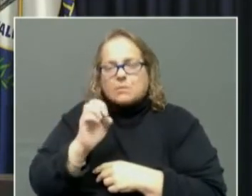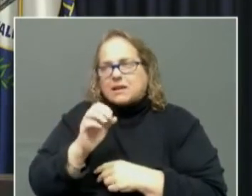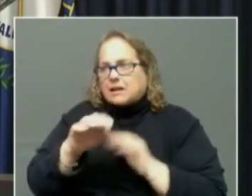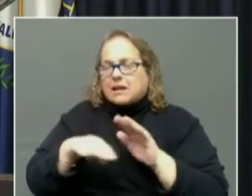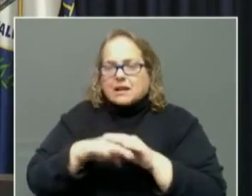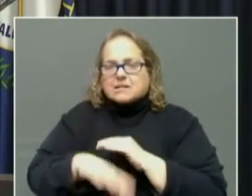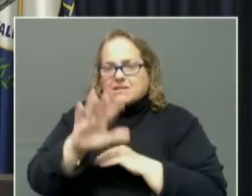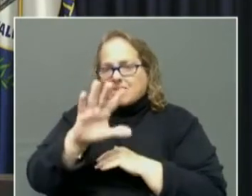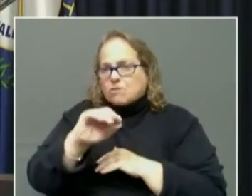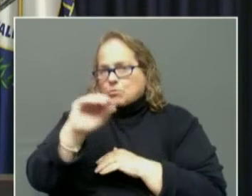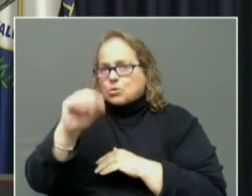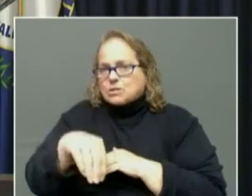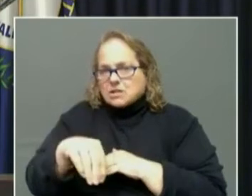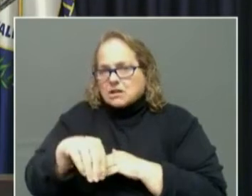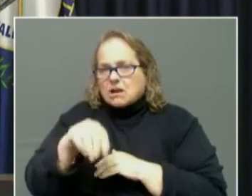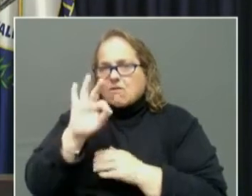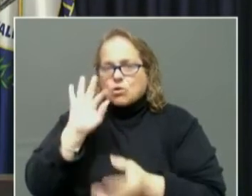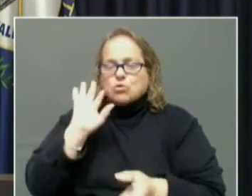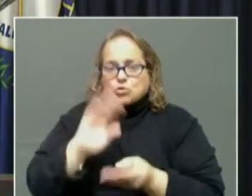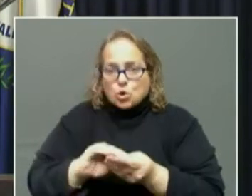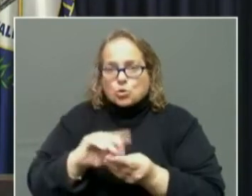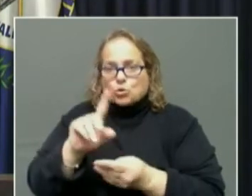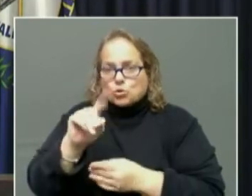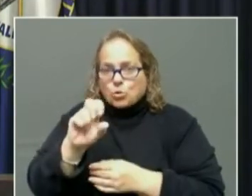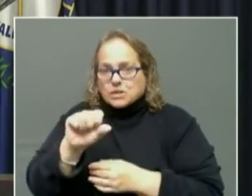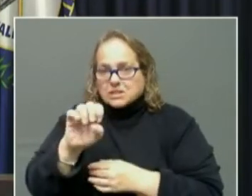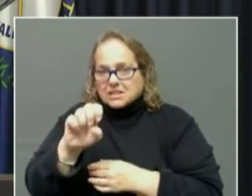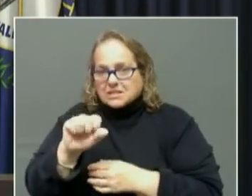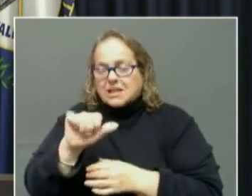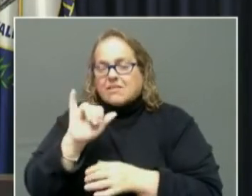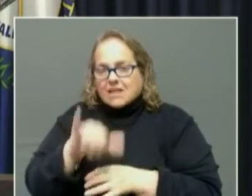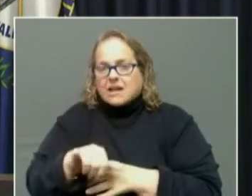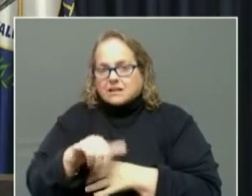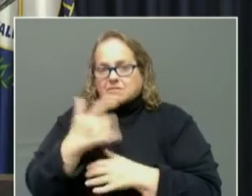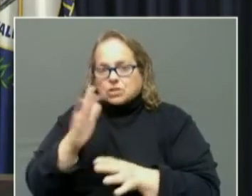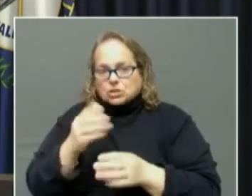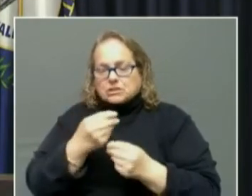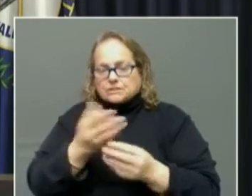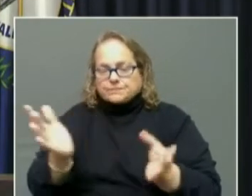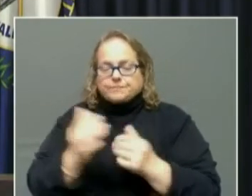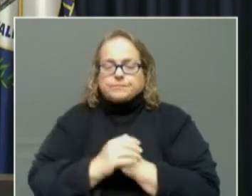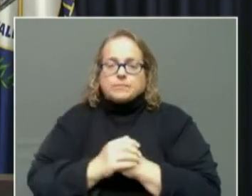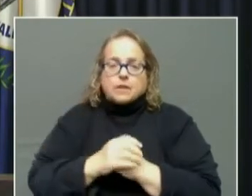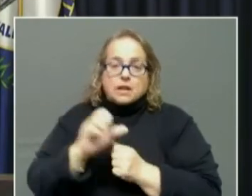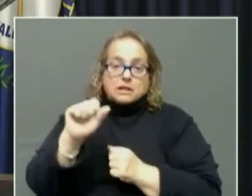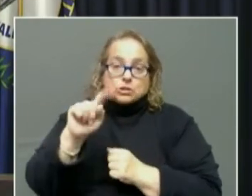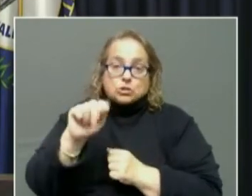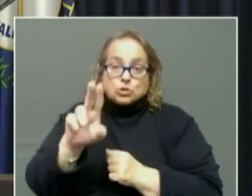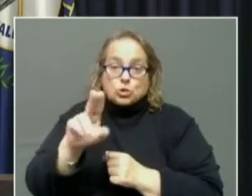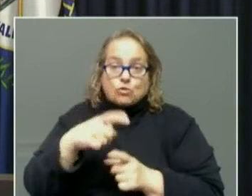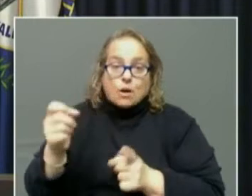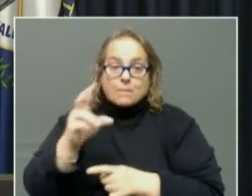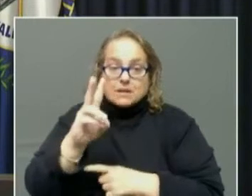of the total doses that have been administered. Stu Johnson from WEKU.